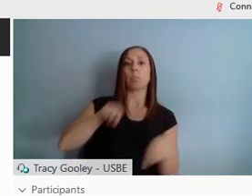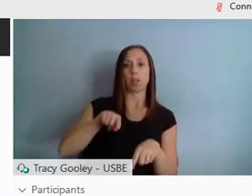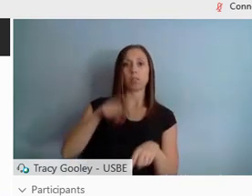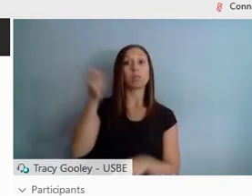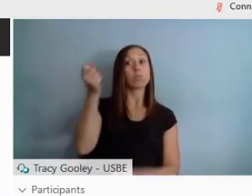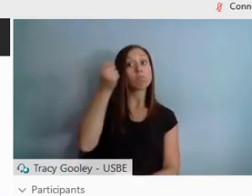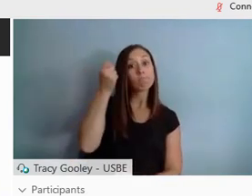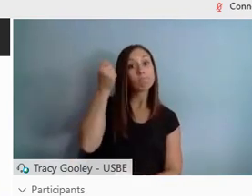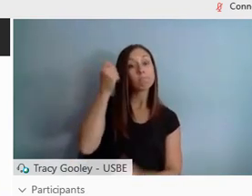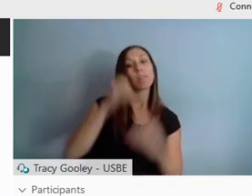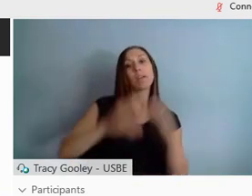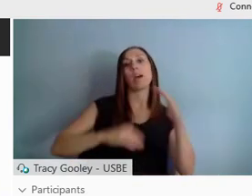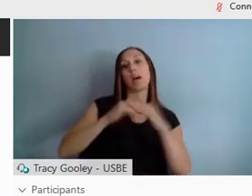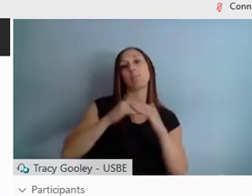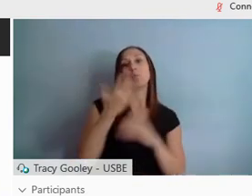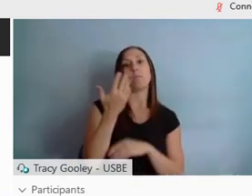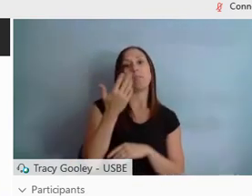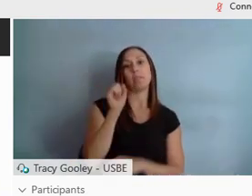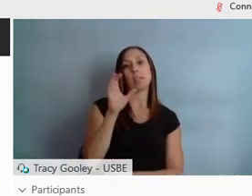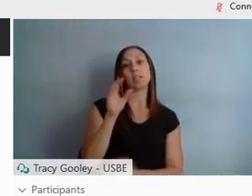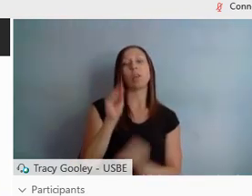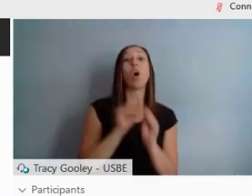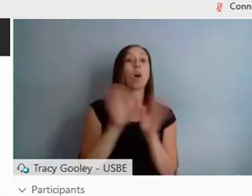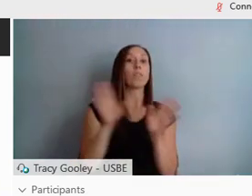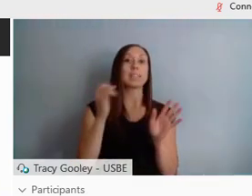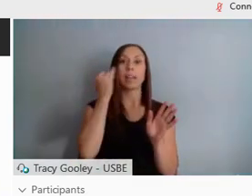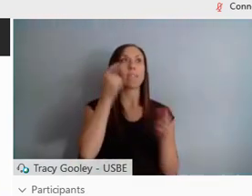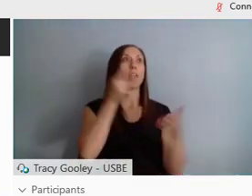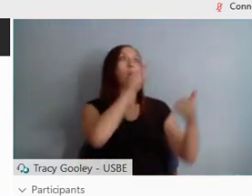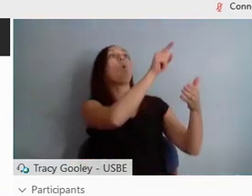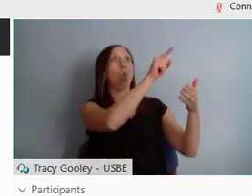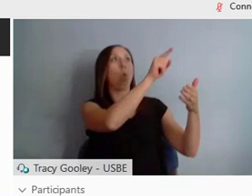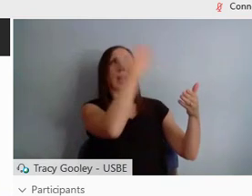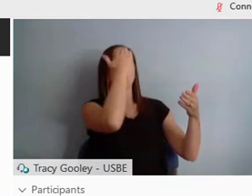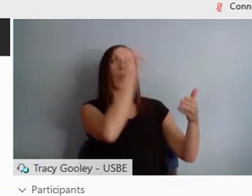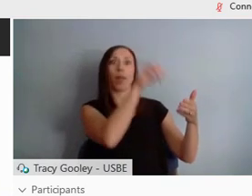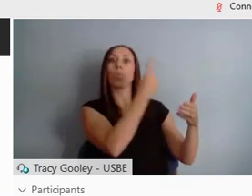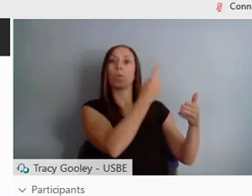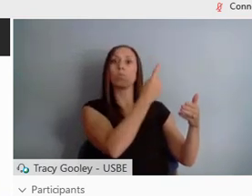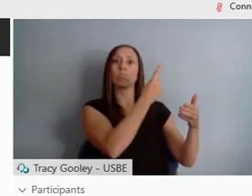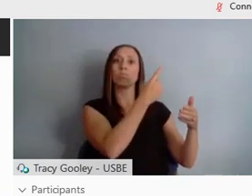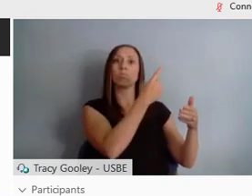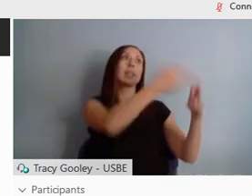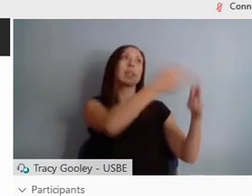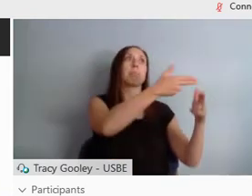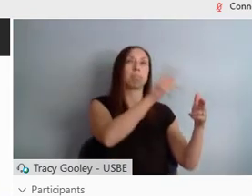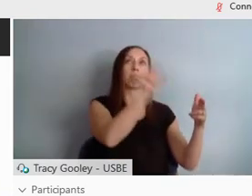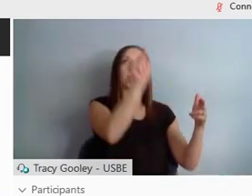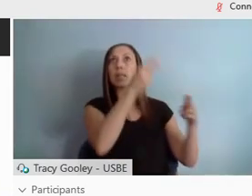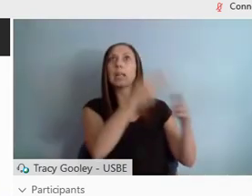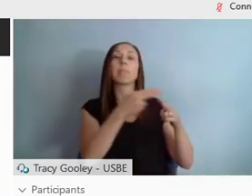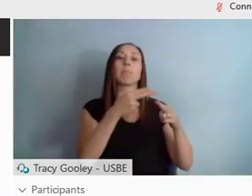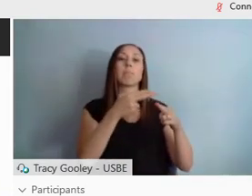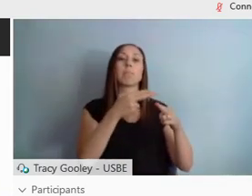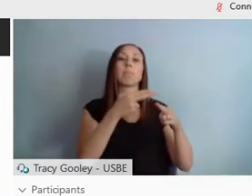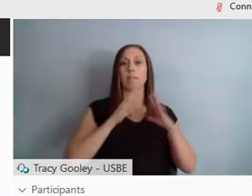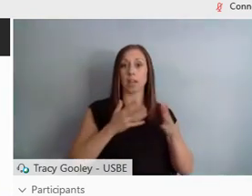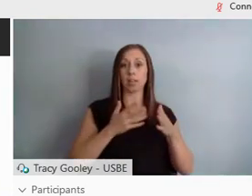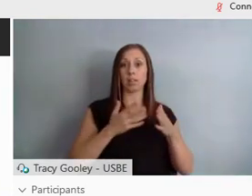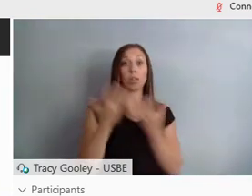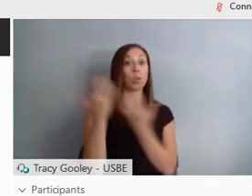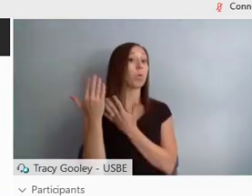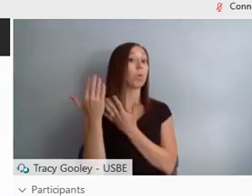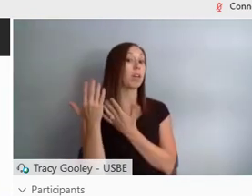respond, pausing for up to 5 seconds. Obviously, if they point to a letter and tell you the name, then you would wait 5